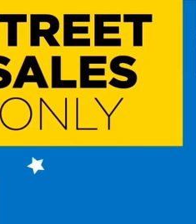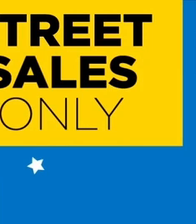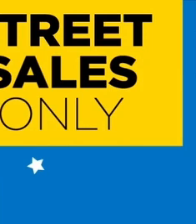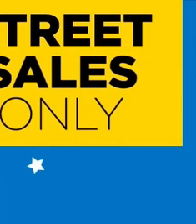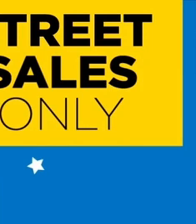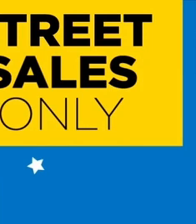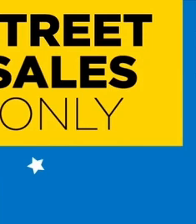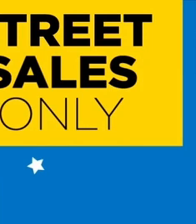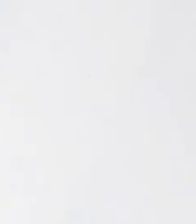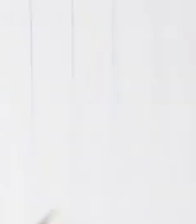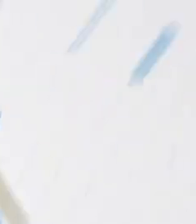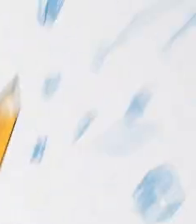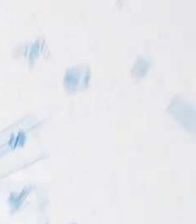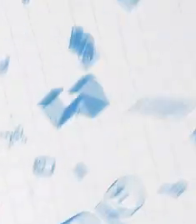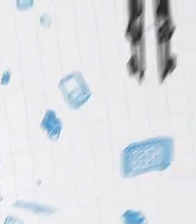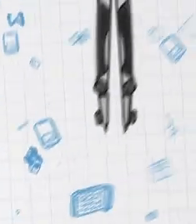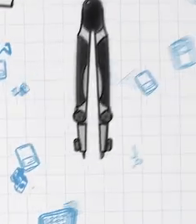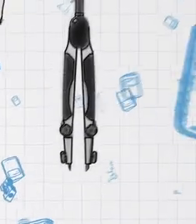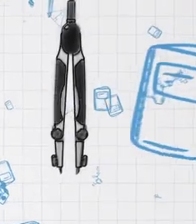with Zoe and Zoshi.